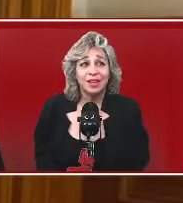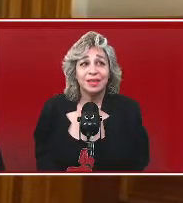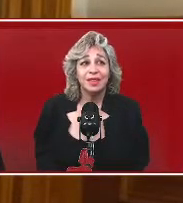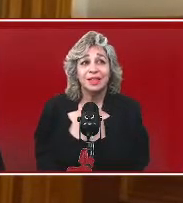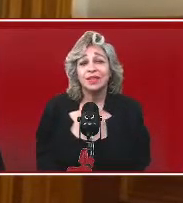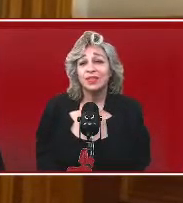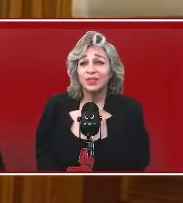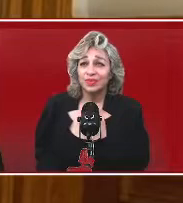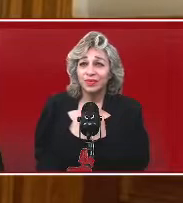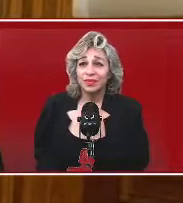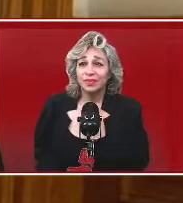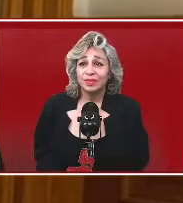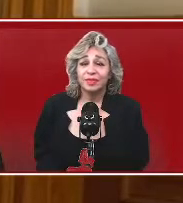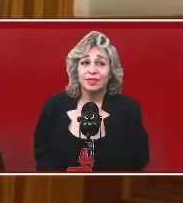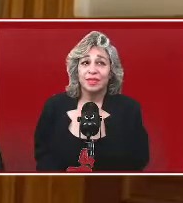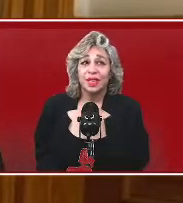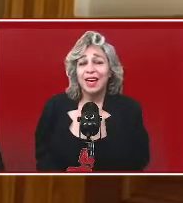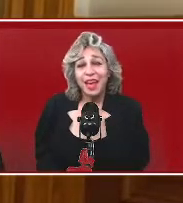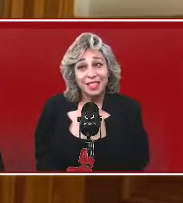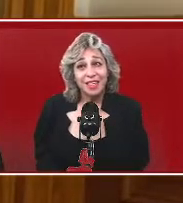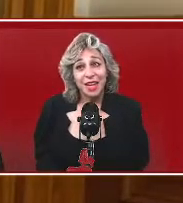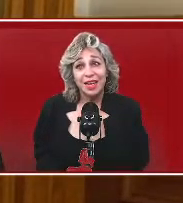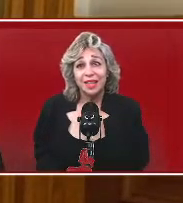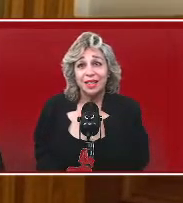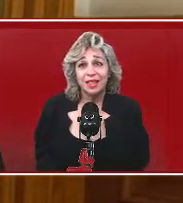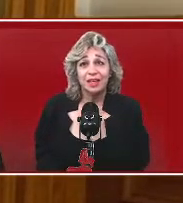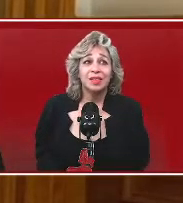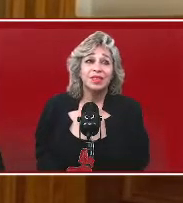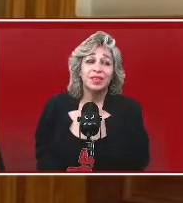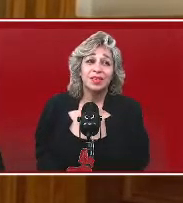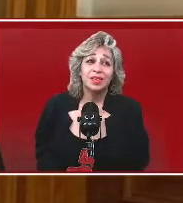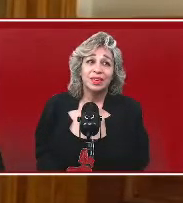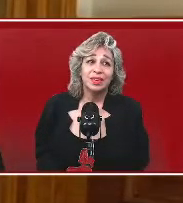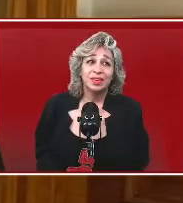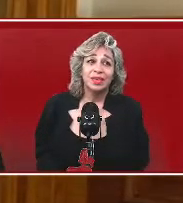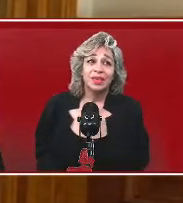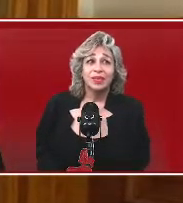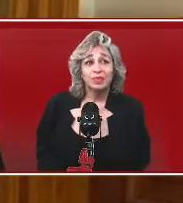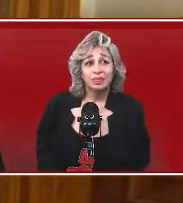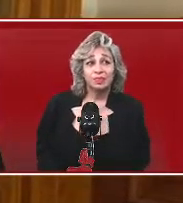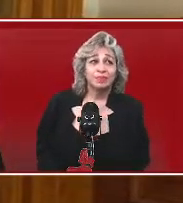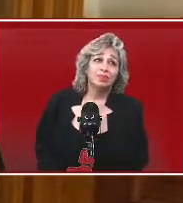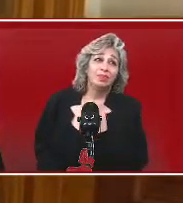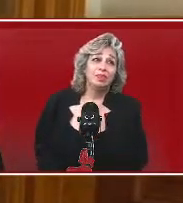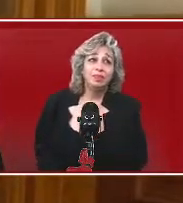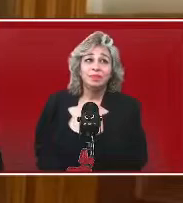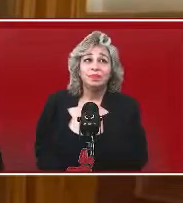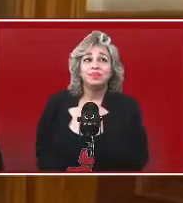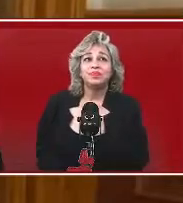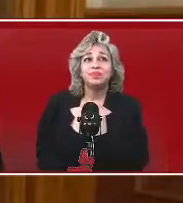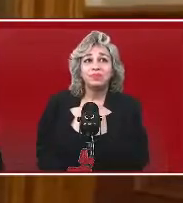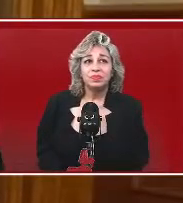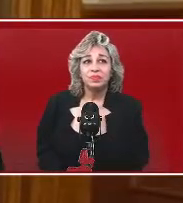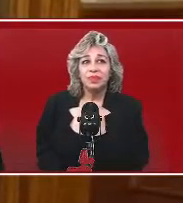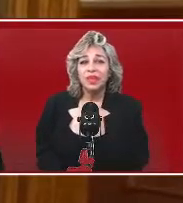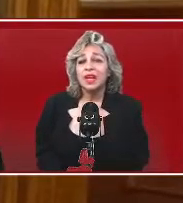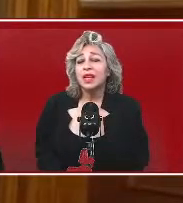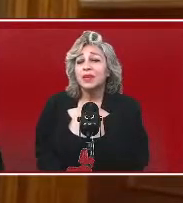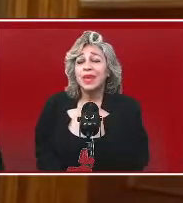Alatorre, anoche, last night, que llamó a no hacerle